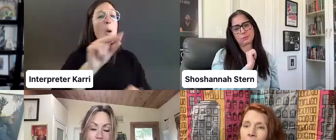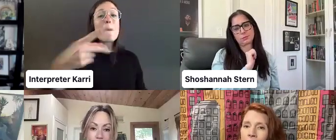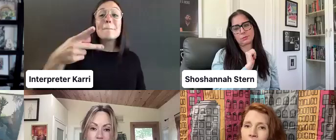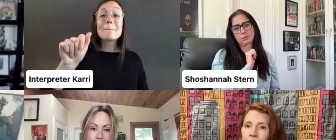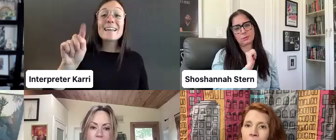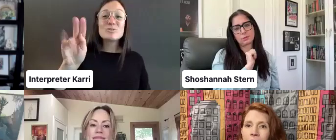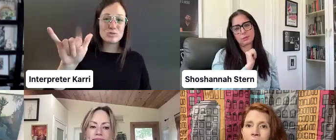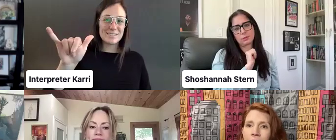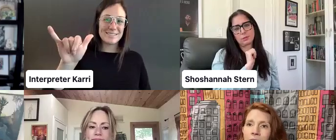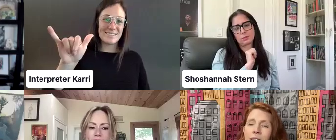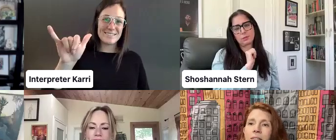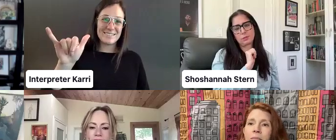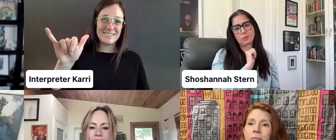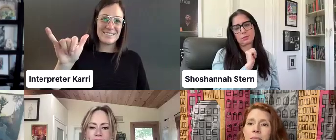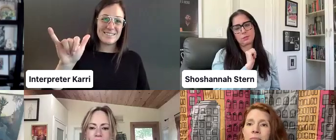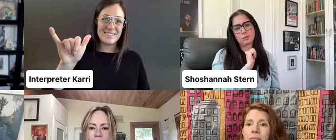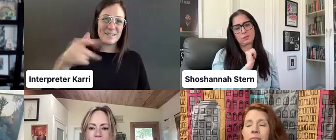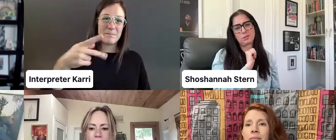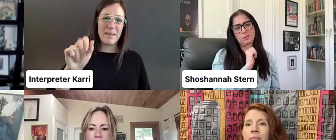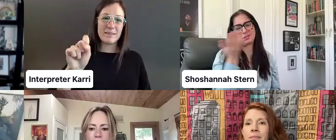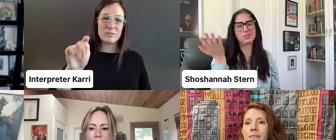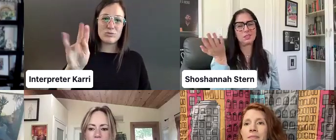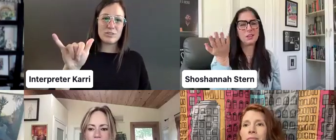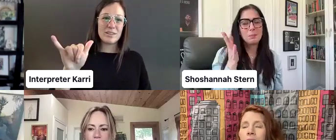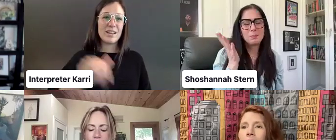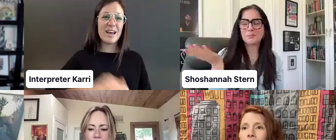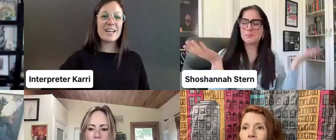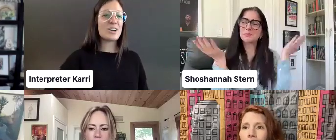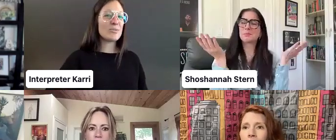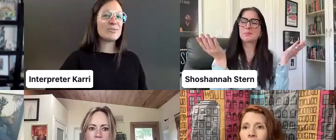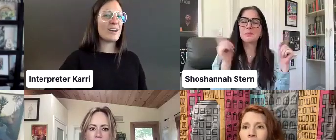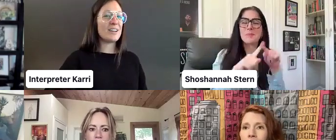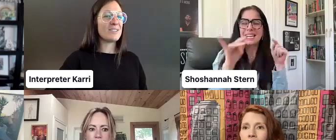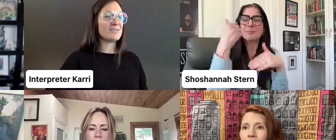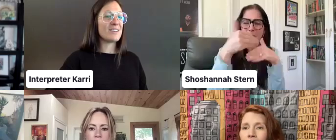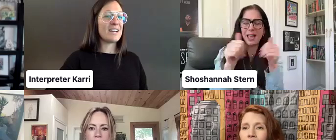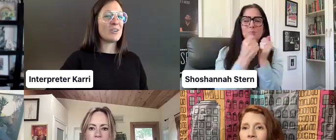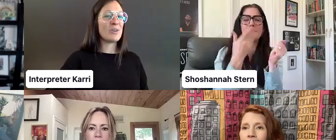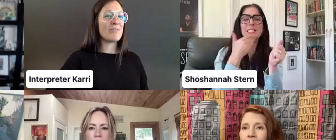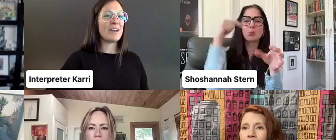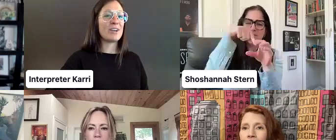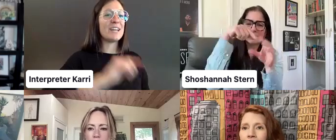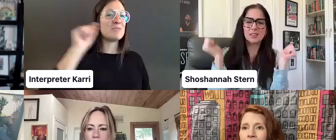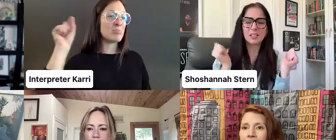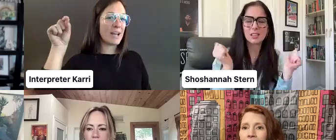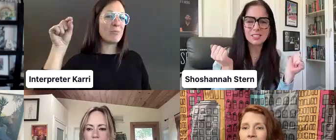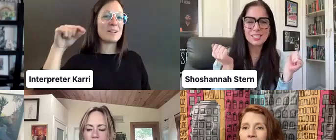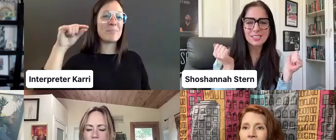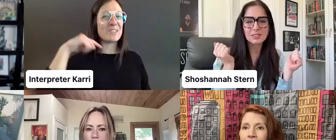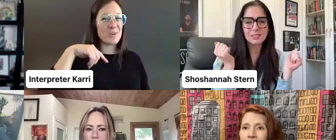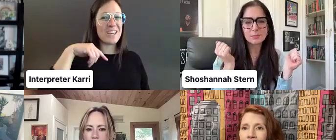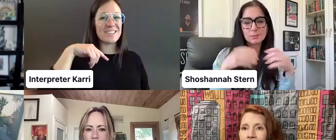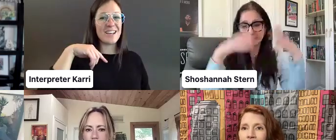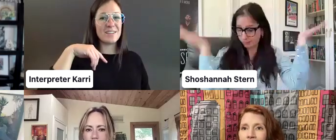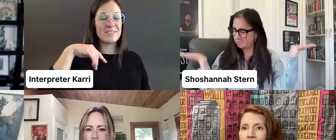pastry. Mm-hmm. It's Agree. really just kind of Agree. Yeah. I don't garbage. know if I agree. It is bread with